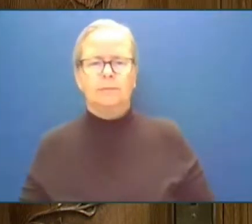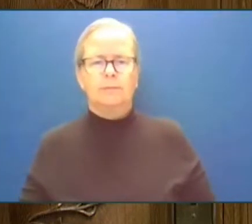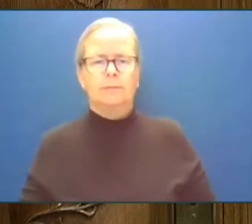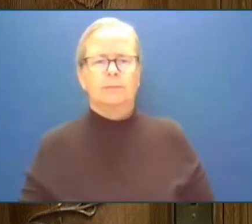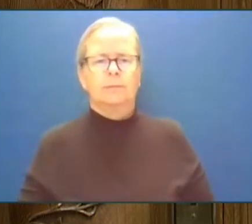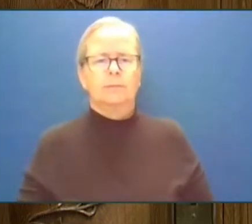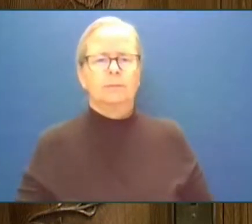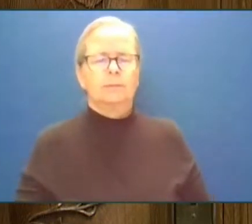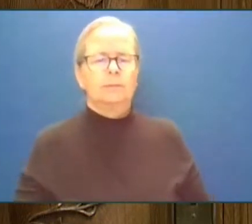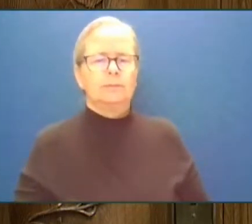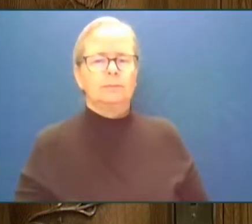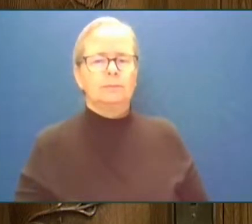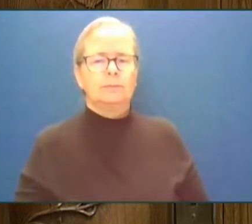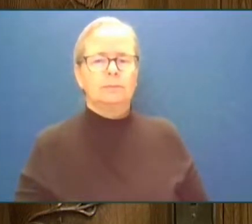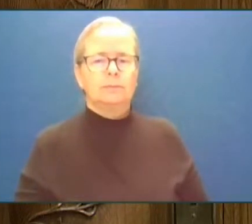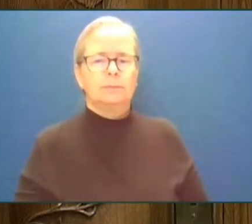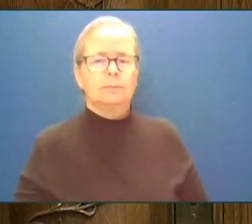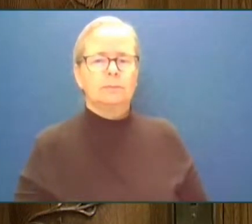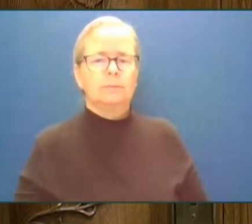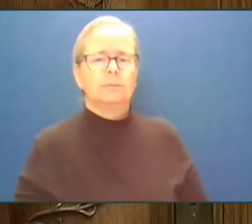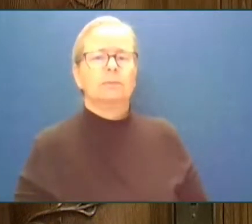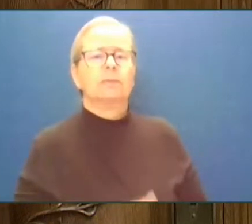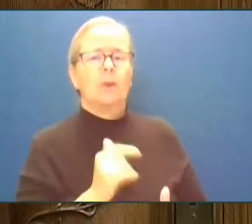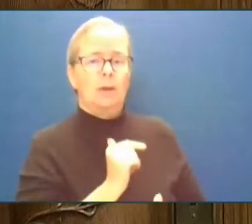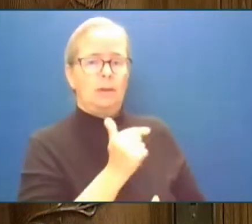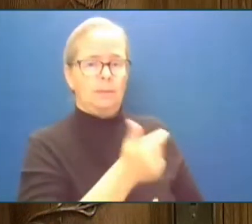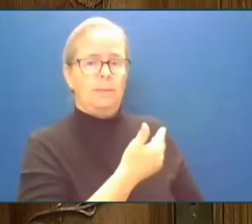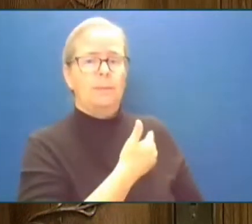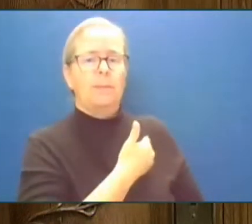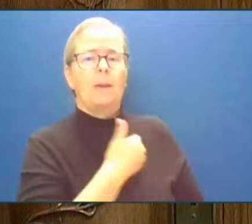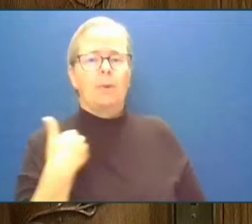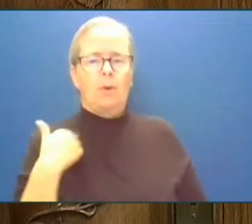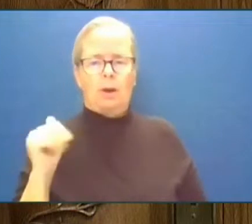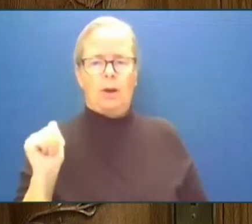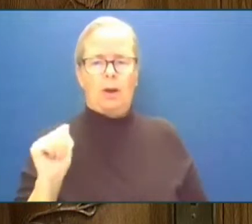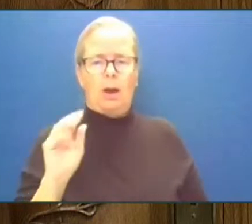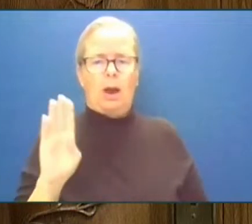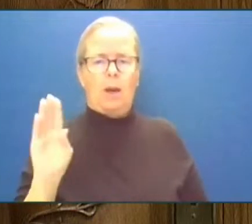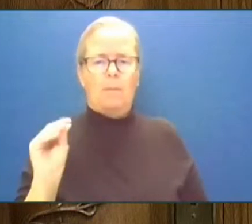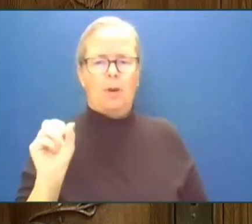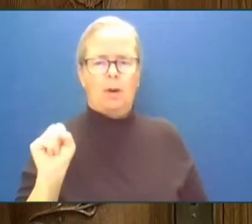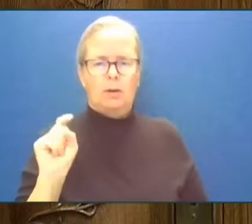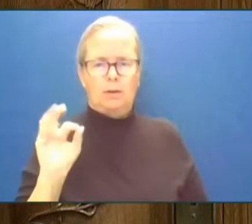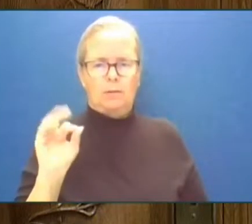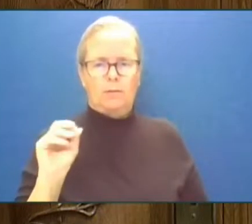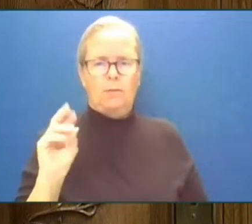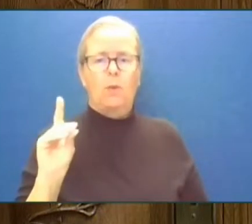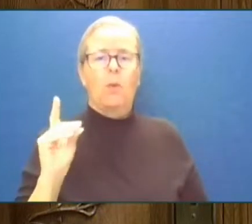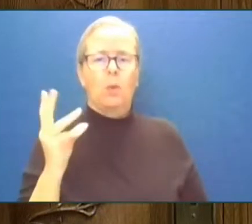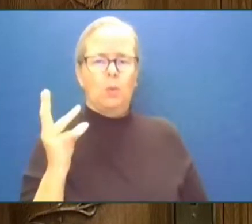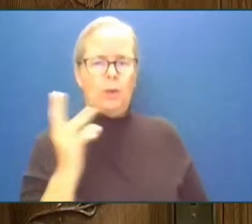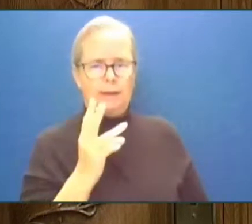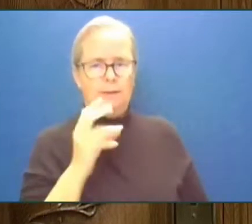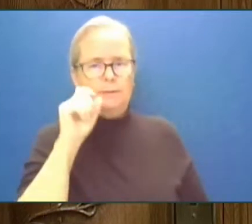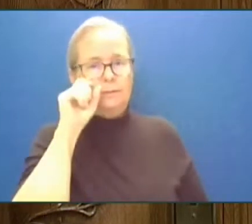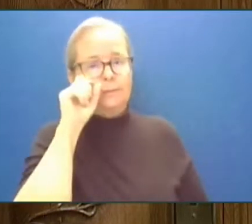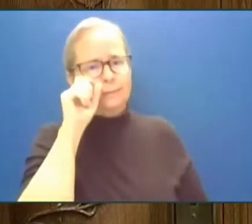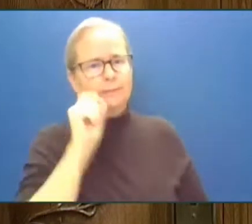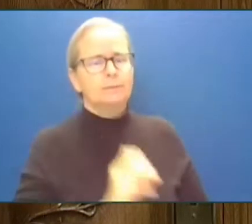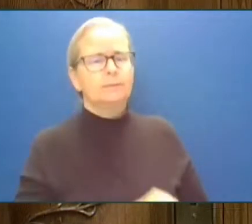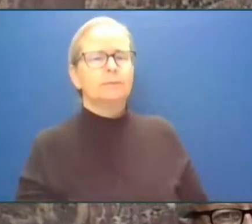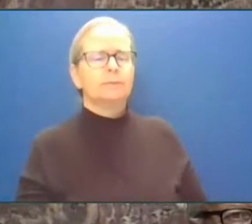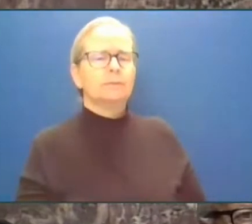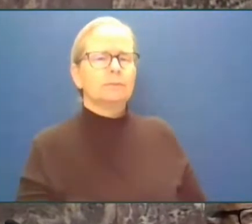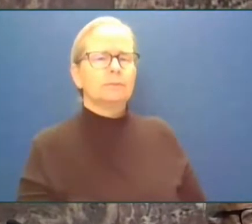Member for Abbotsford West. Mr. Speaker, one of the fundamental responsibilities of governing is